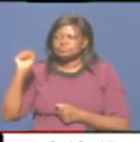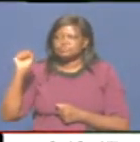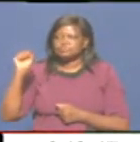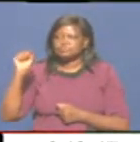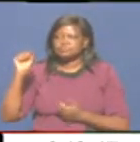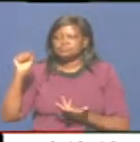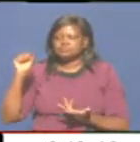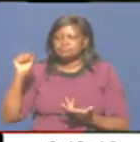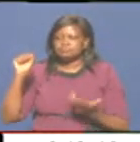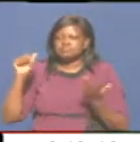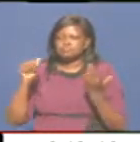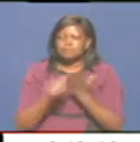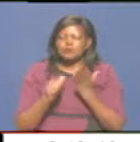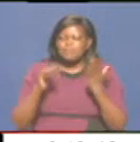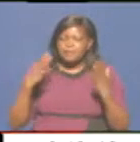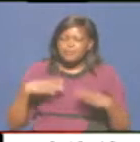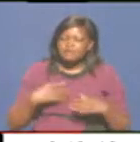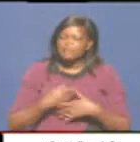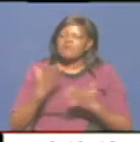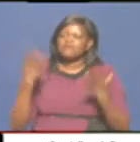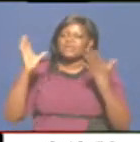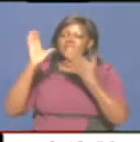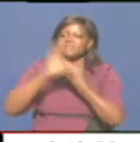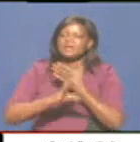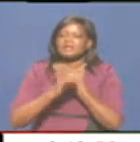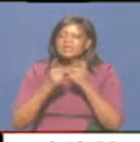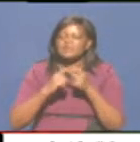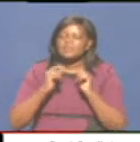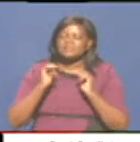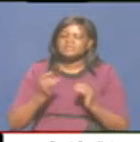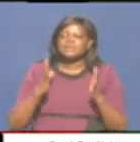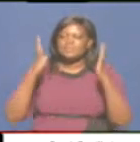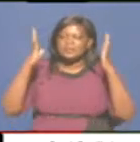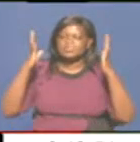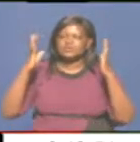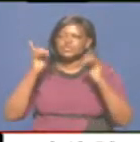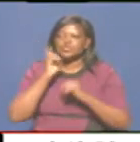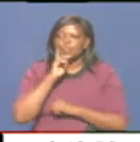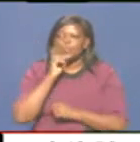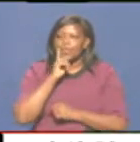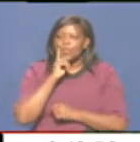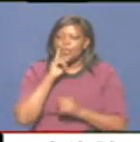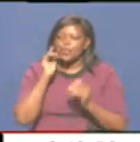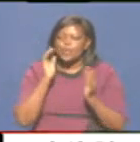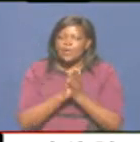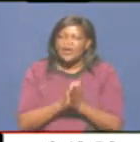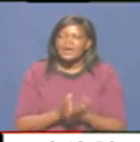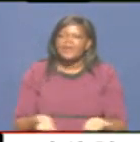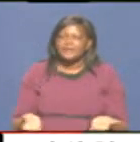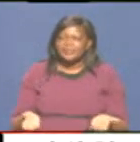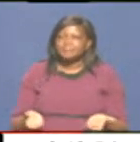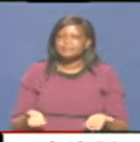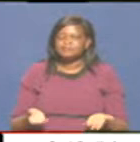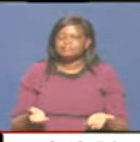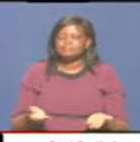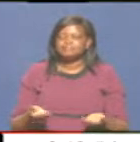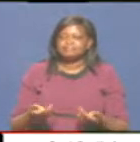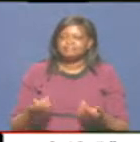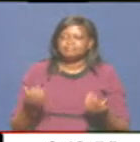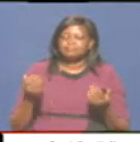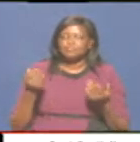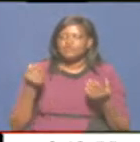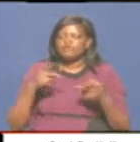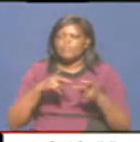heroes from across the country that will be celebrated tomorrow. And again, the places where the public will be seated